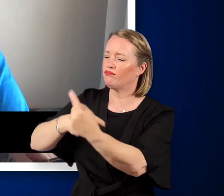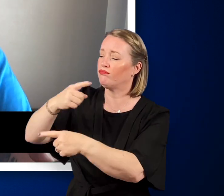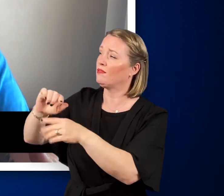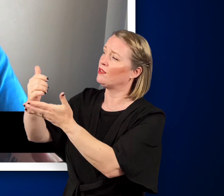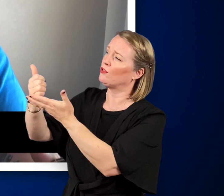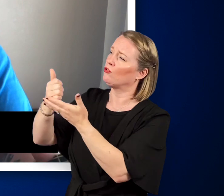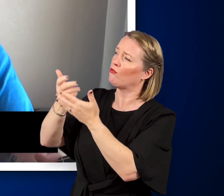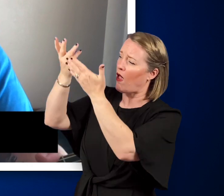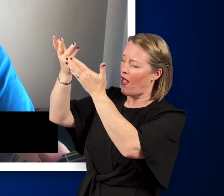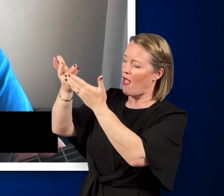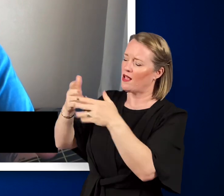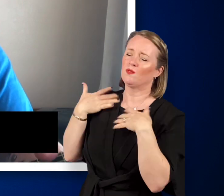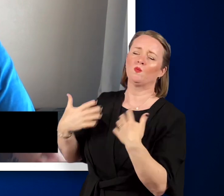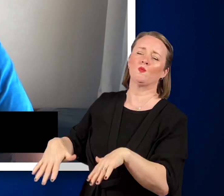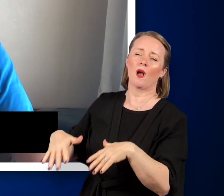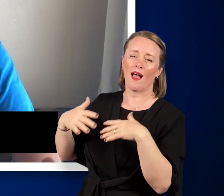love, amazing